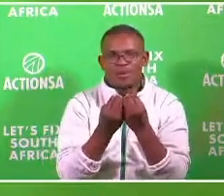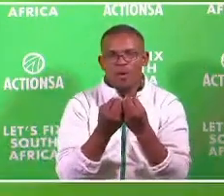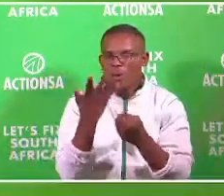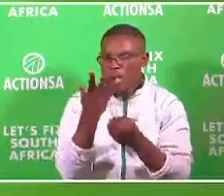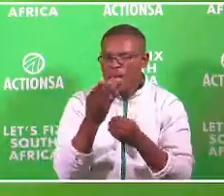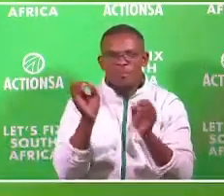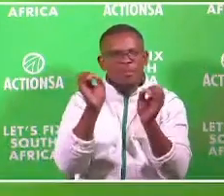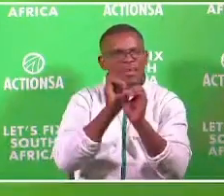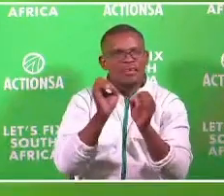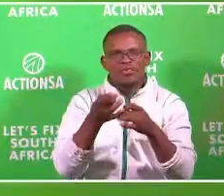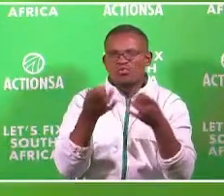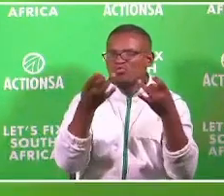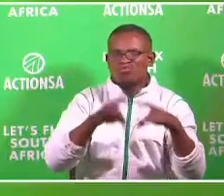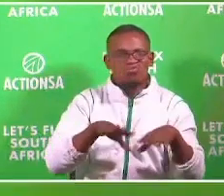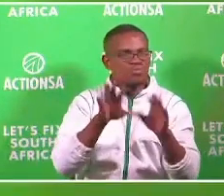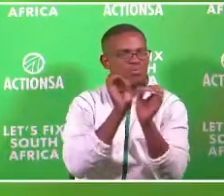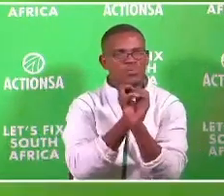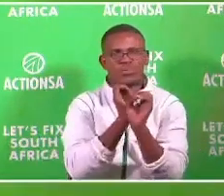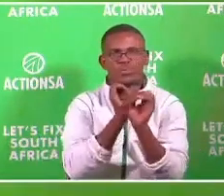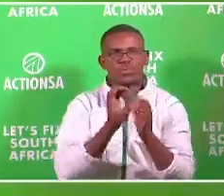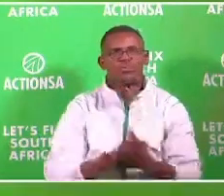to hide.